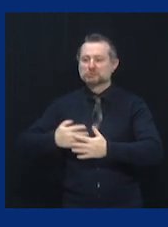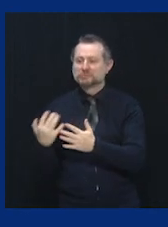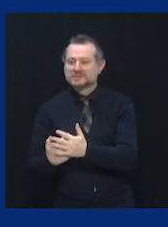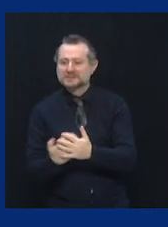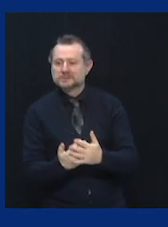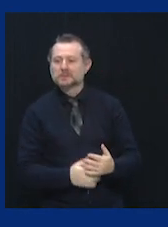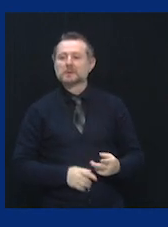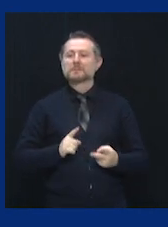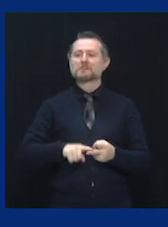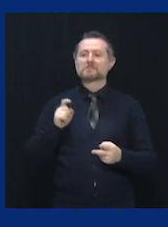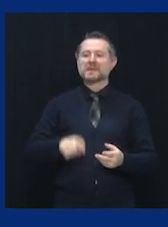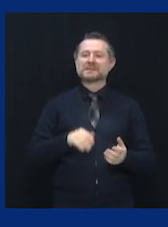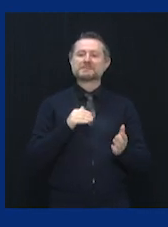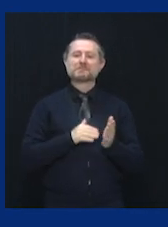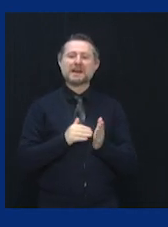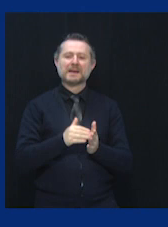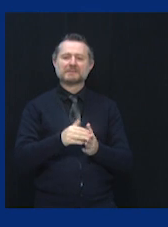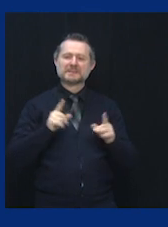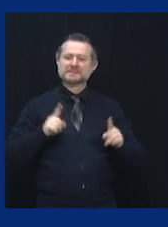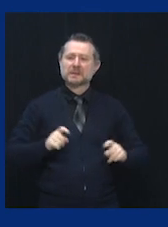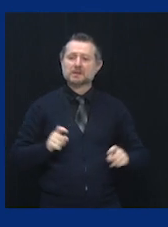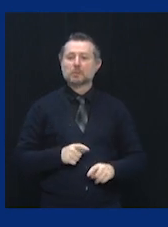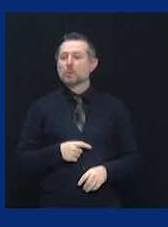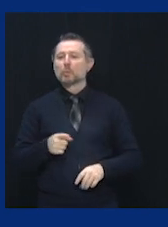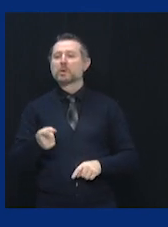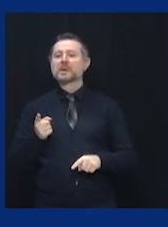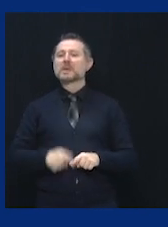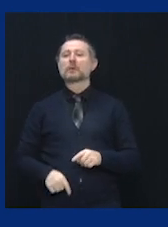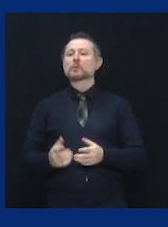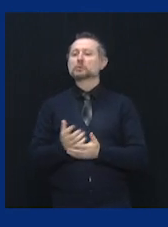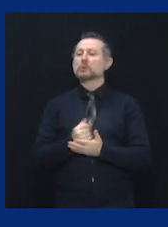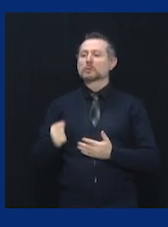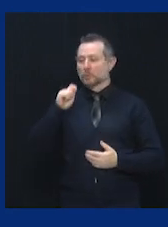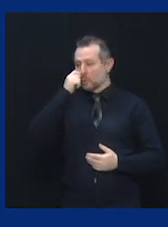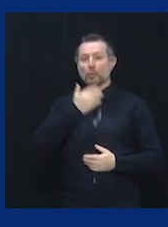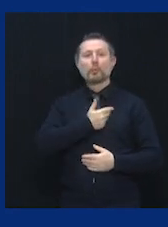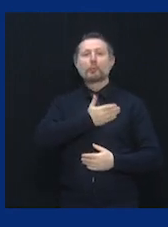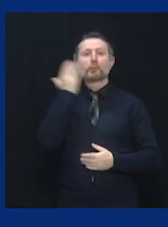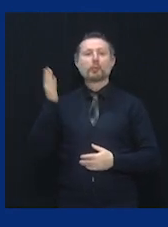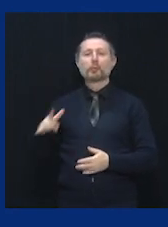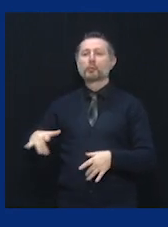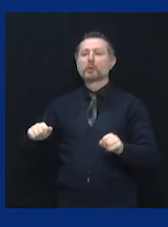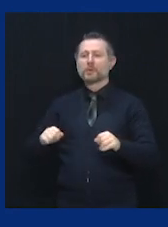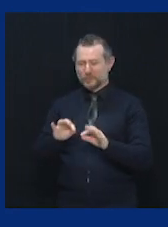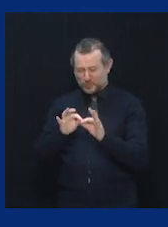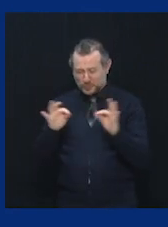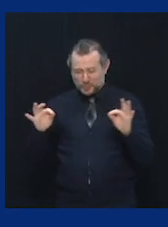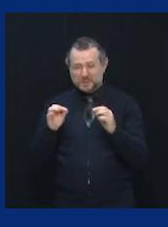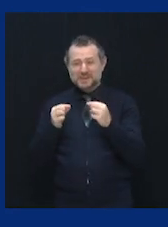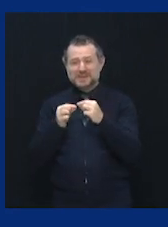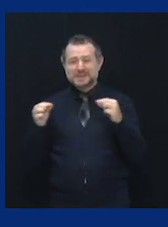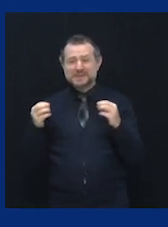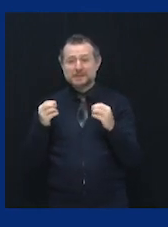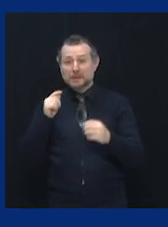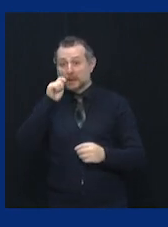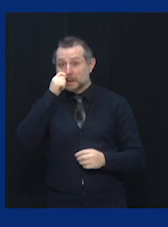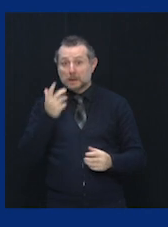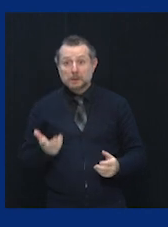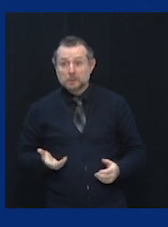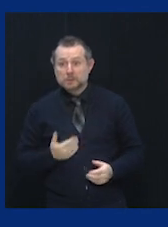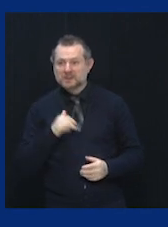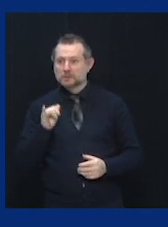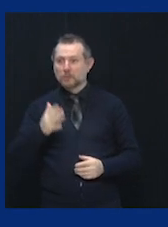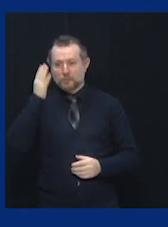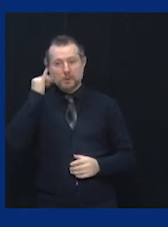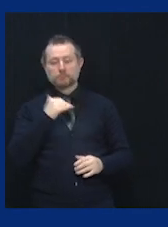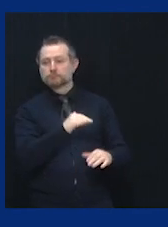can't run out of Q-tips, nasal swabs, which was the reason why you couldn't do testing. A nasal swab is a